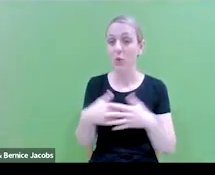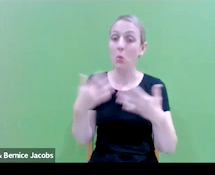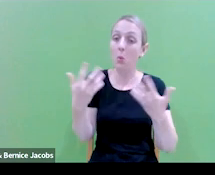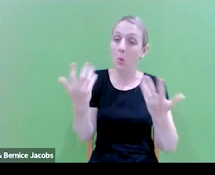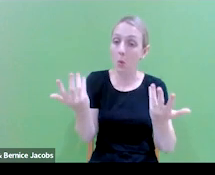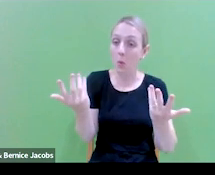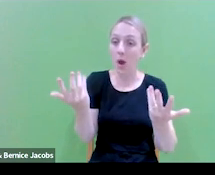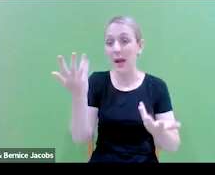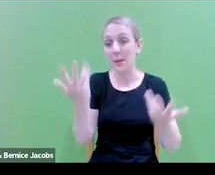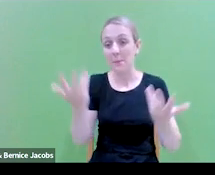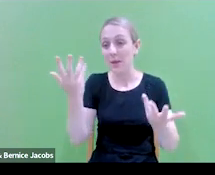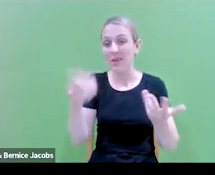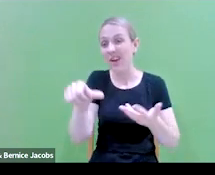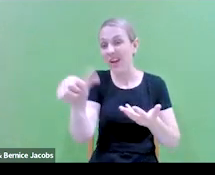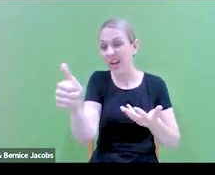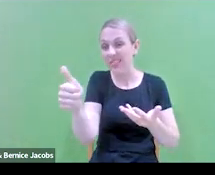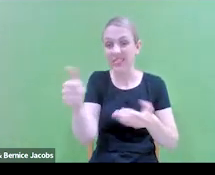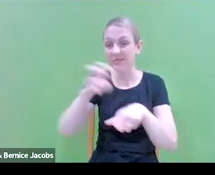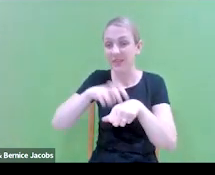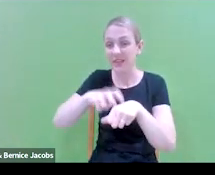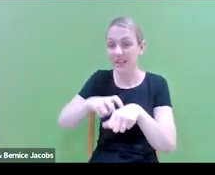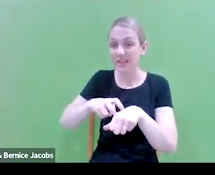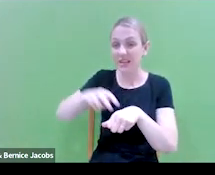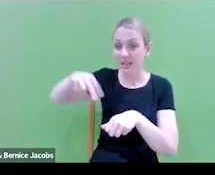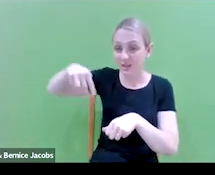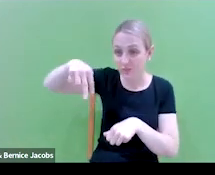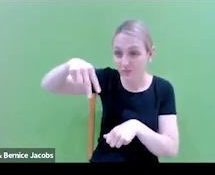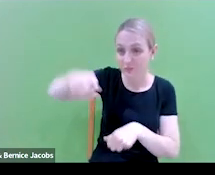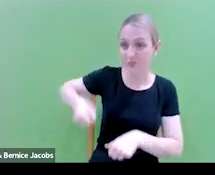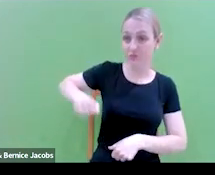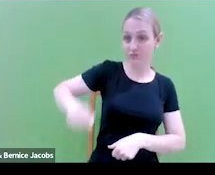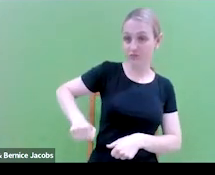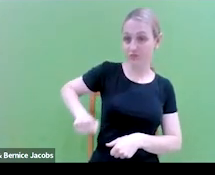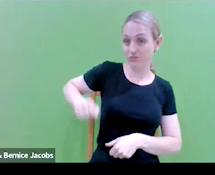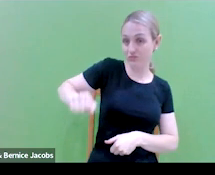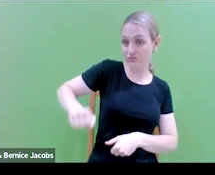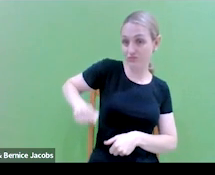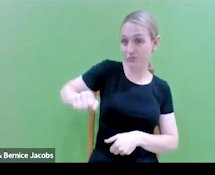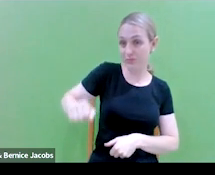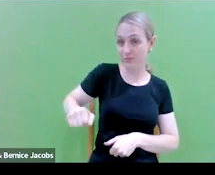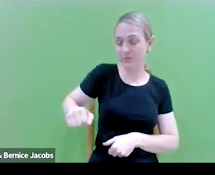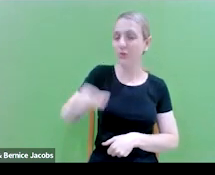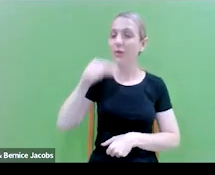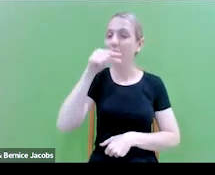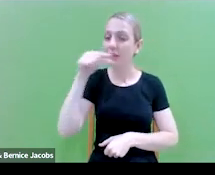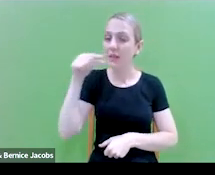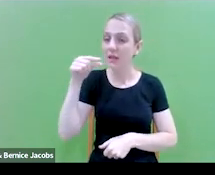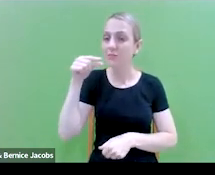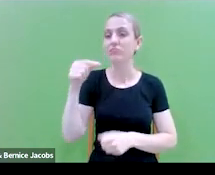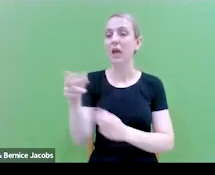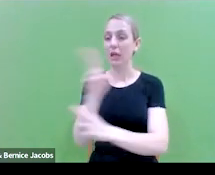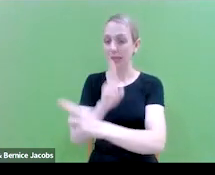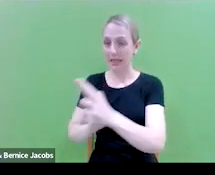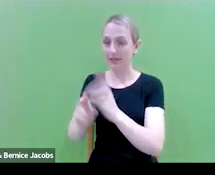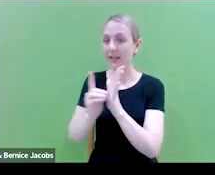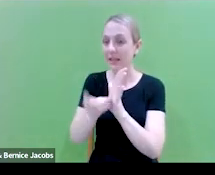any other form of mobility aids. And so the term universal design in the United Nations